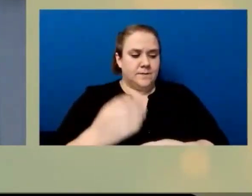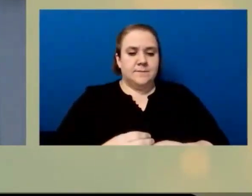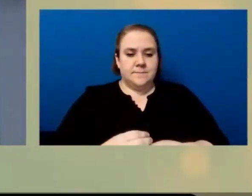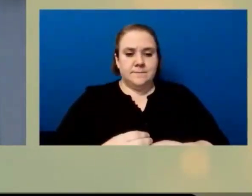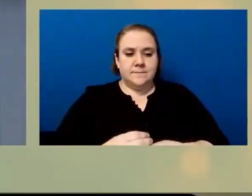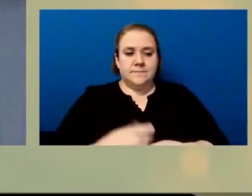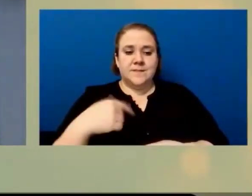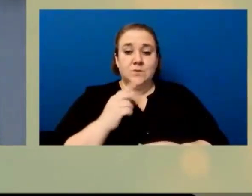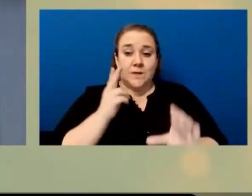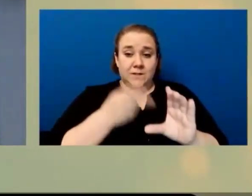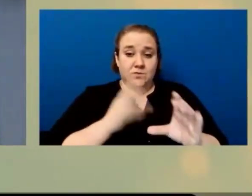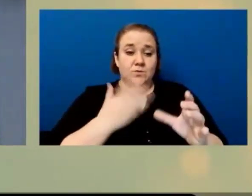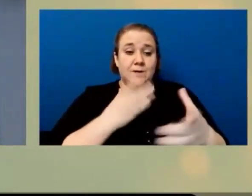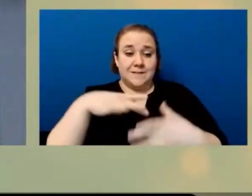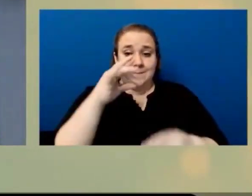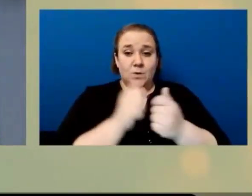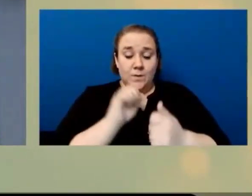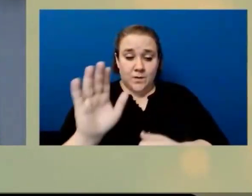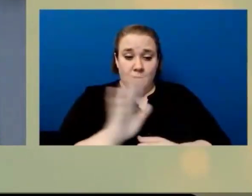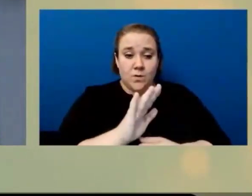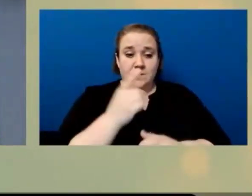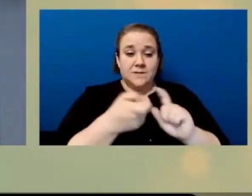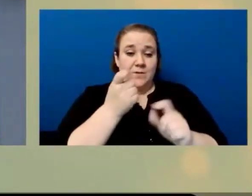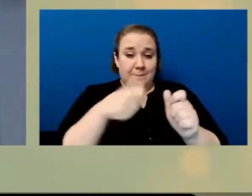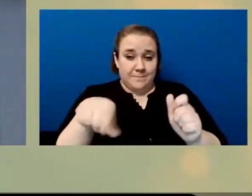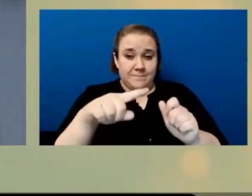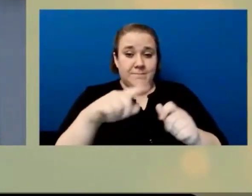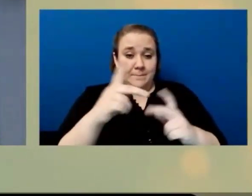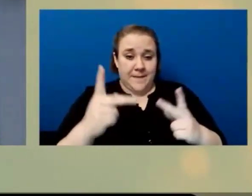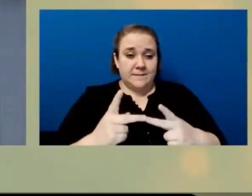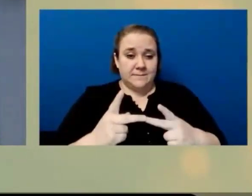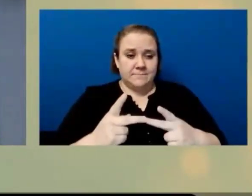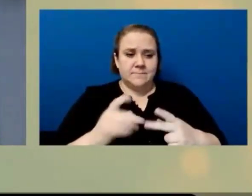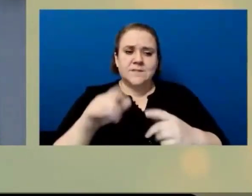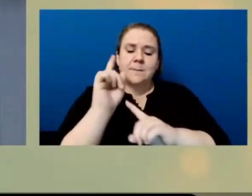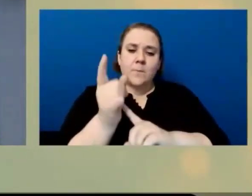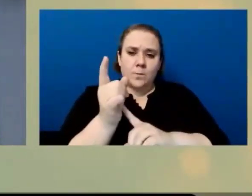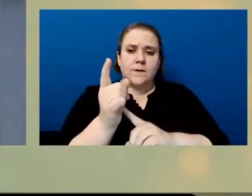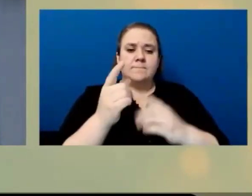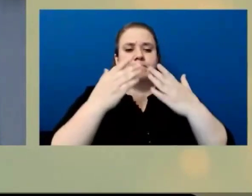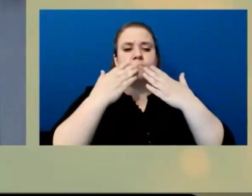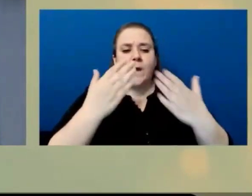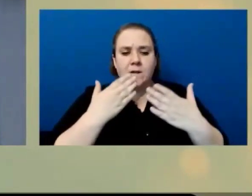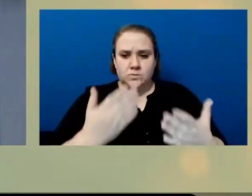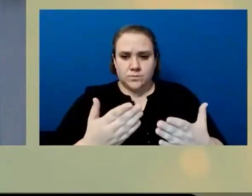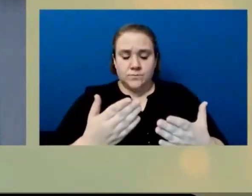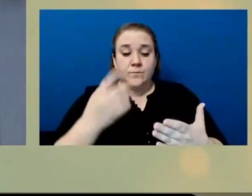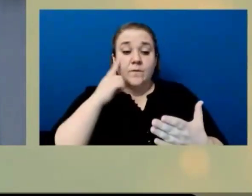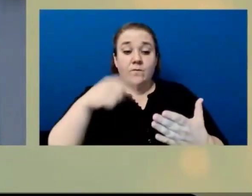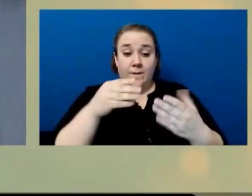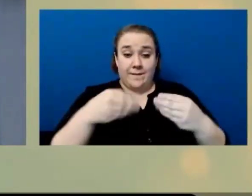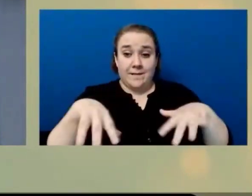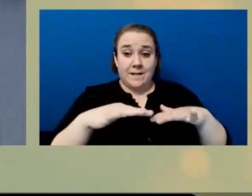where you are as we join our spirits with yours from each of these places. Take a moment